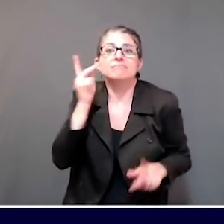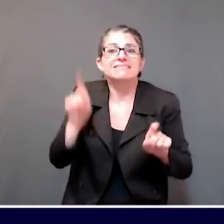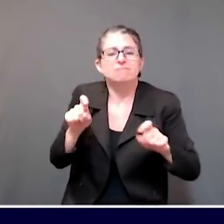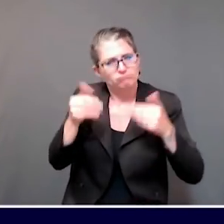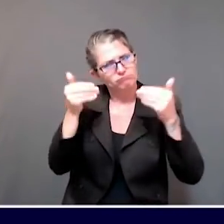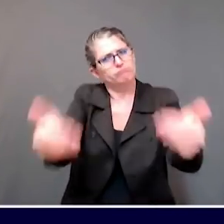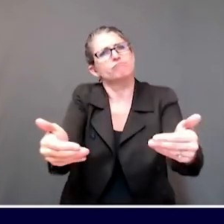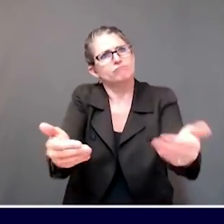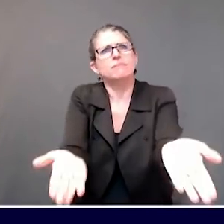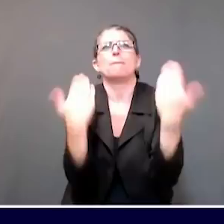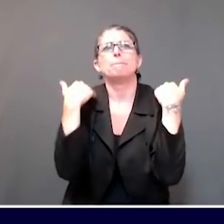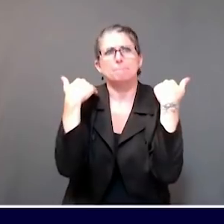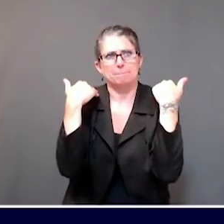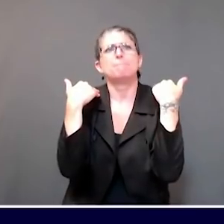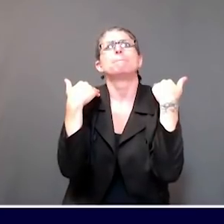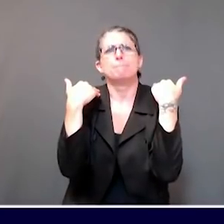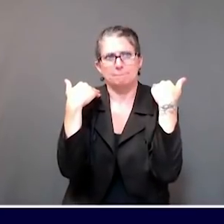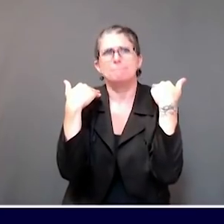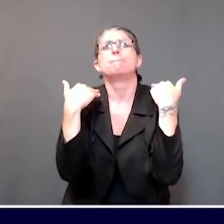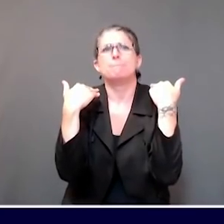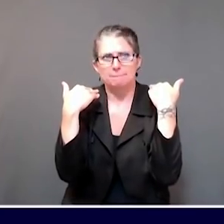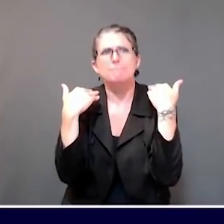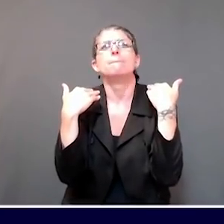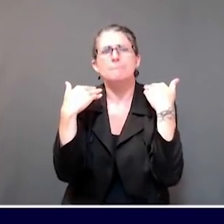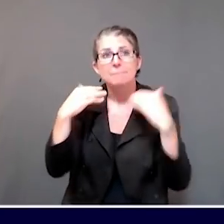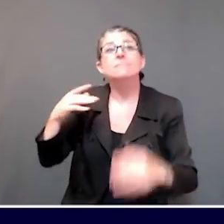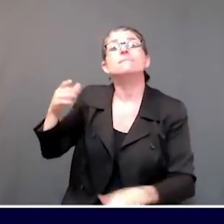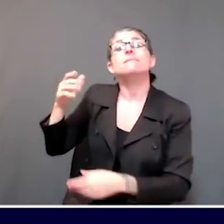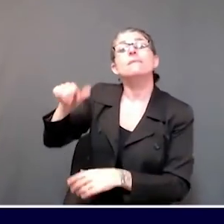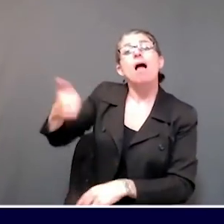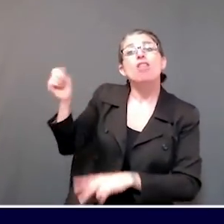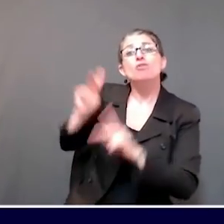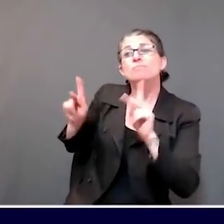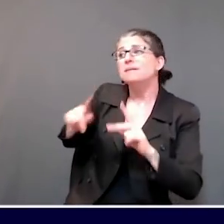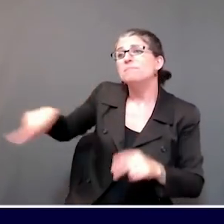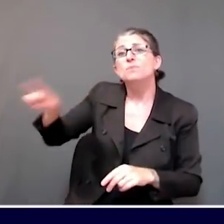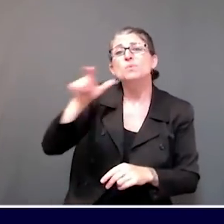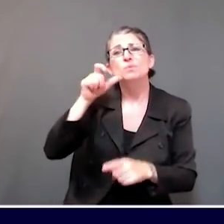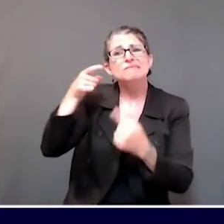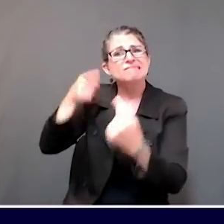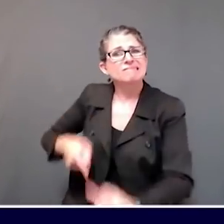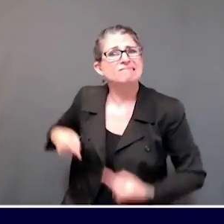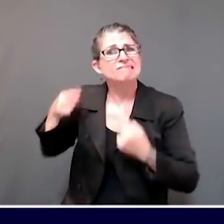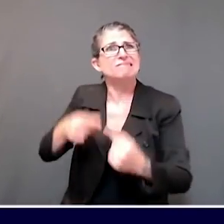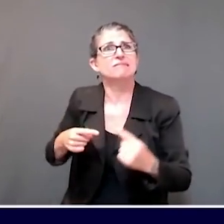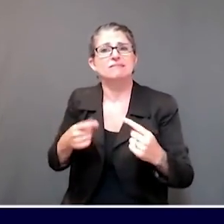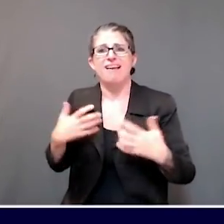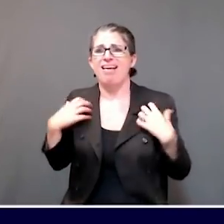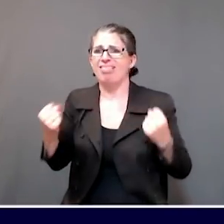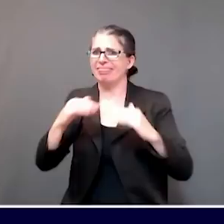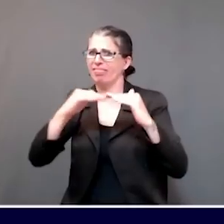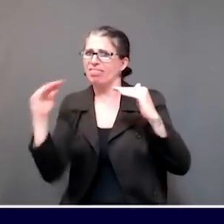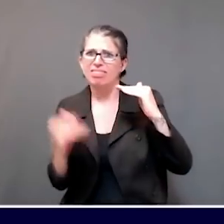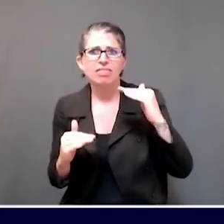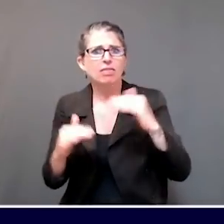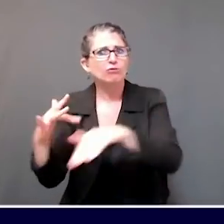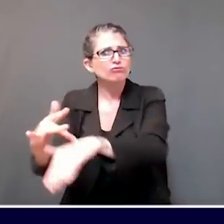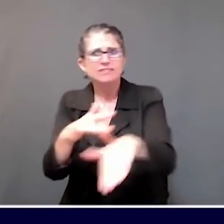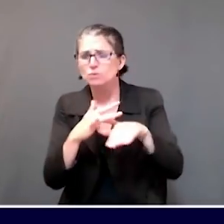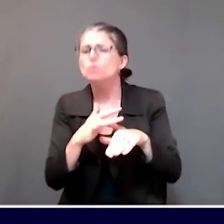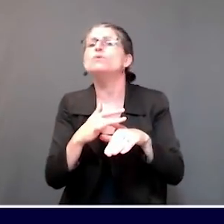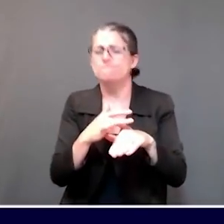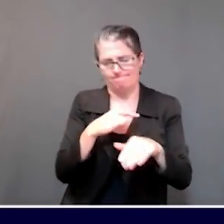department invited any organization to establish these specimen collection sites to send to the state's Health and Environmental